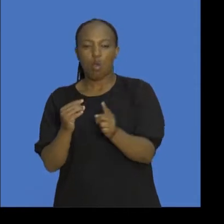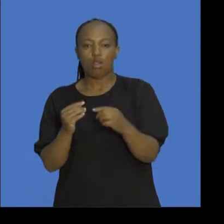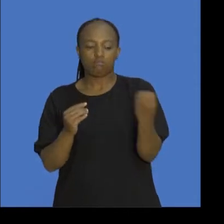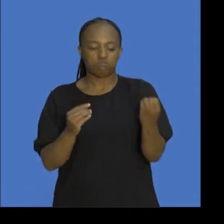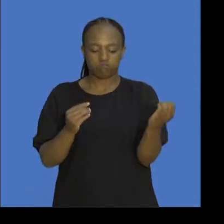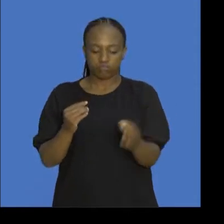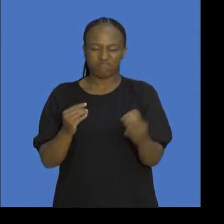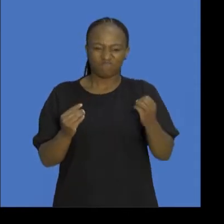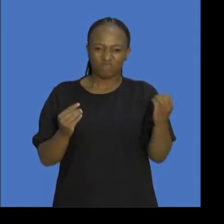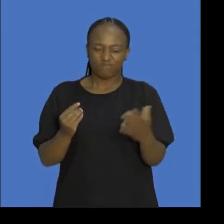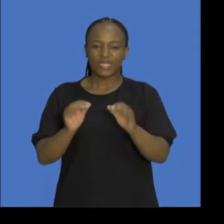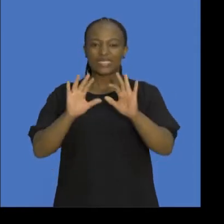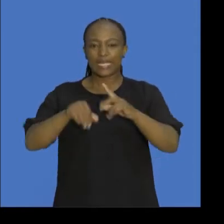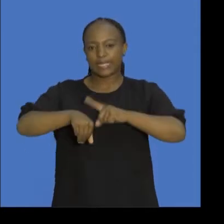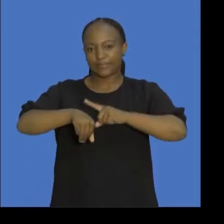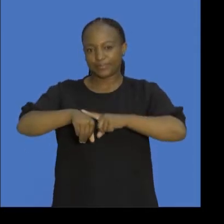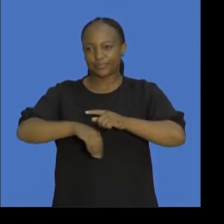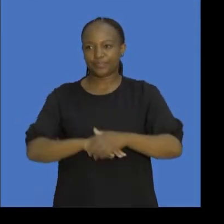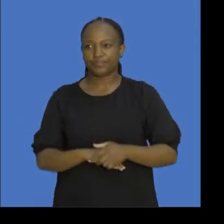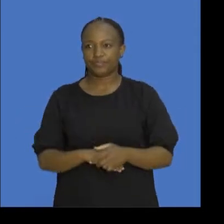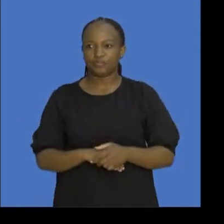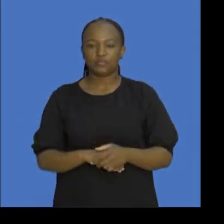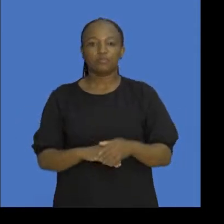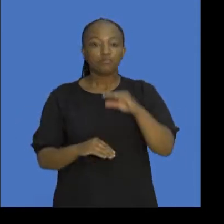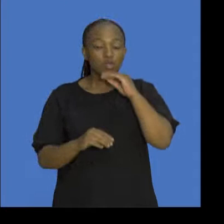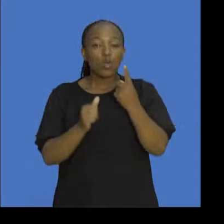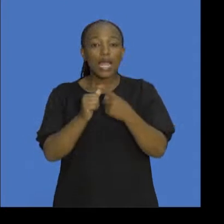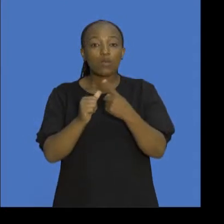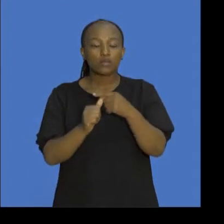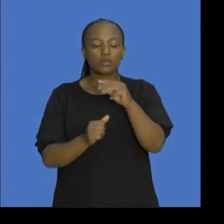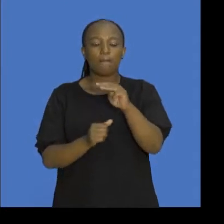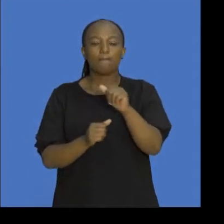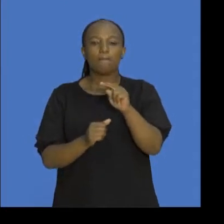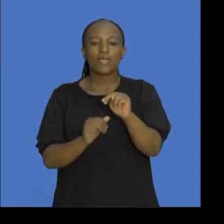observation. How do we calculate the mean? We have to add everything